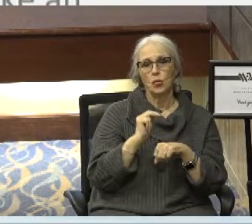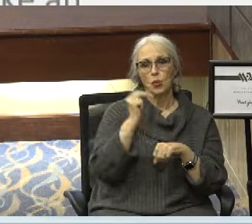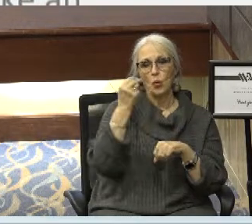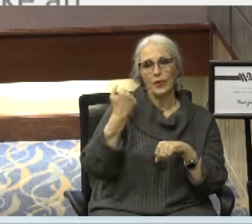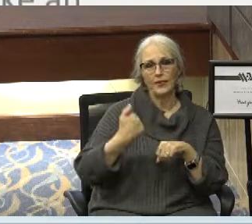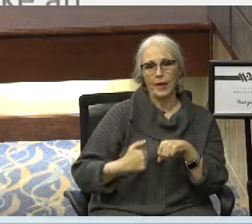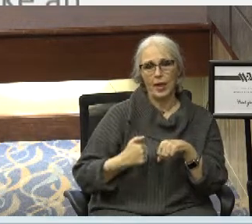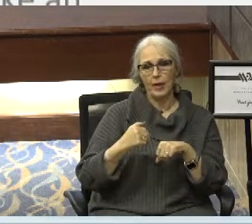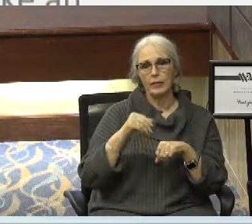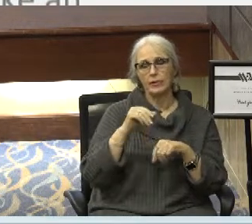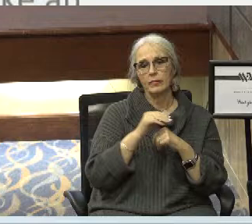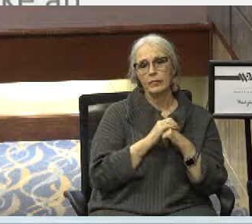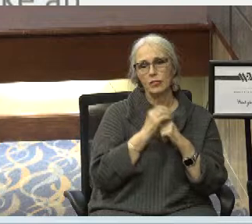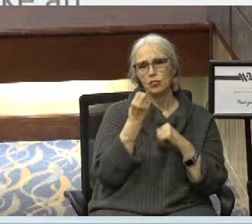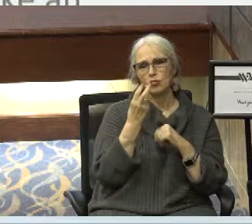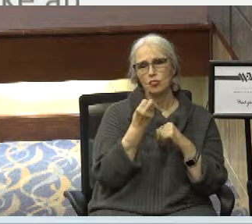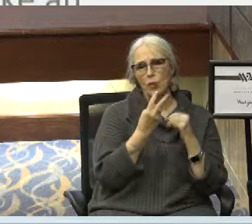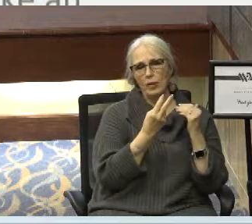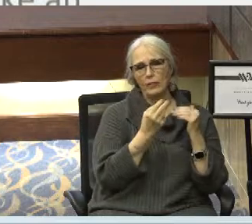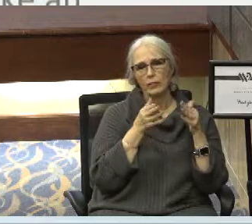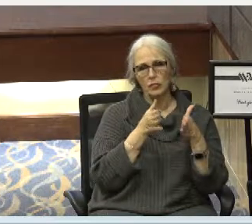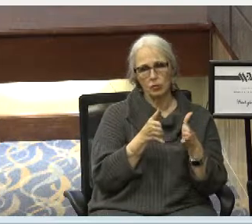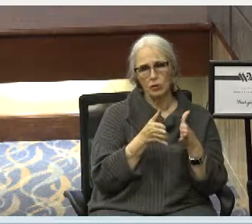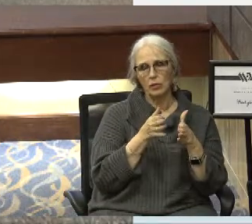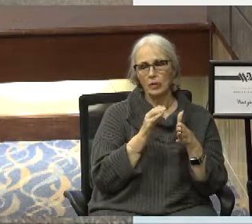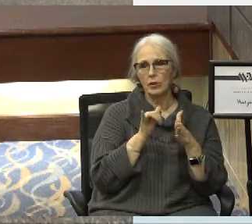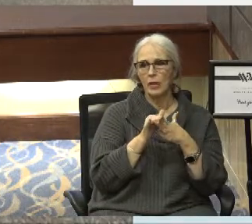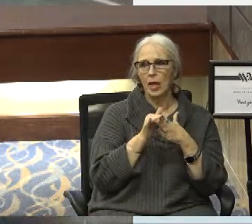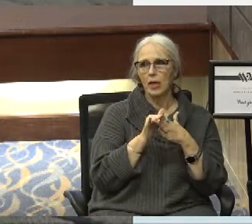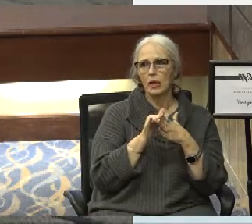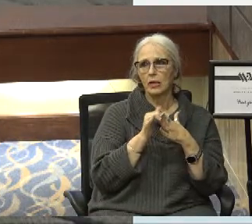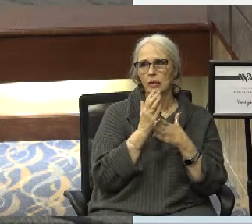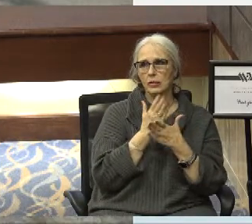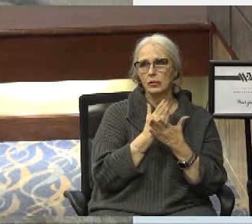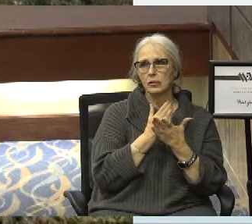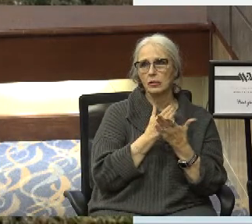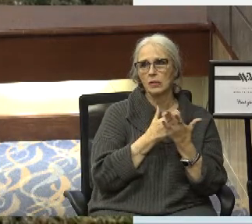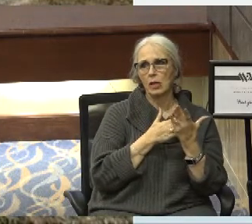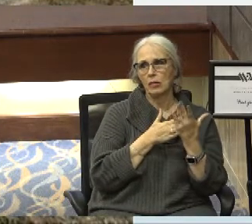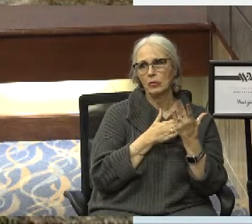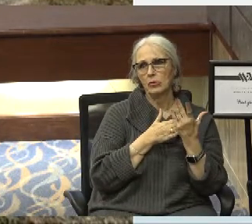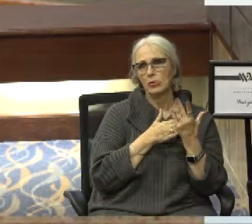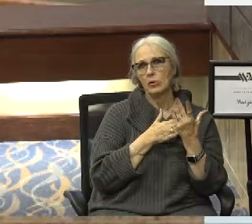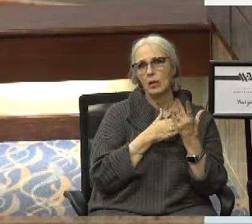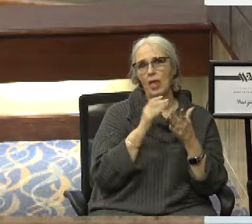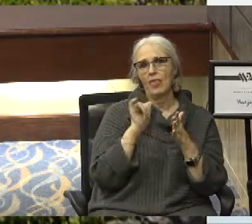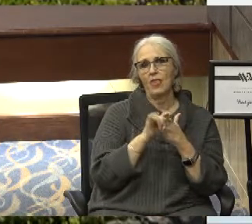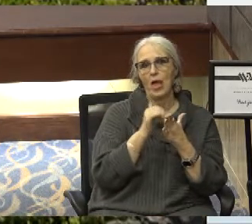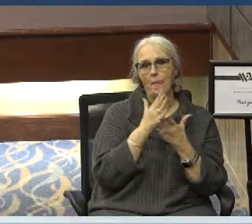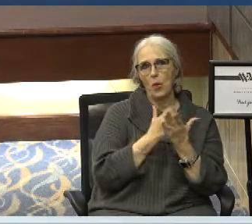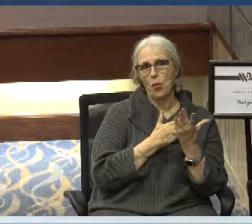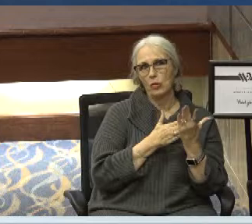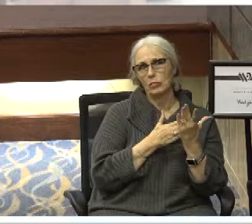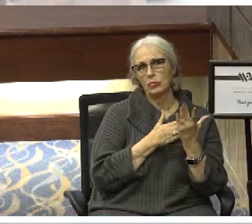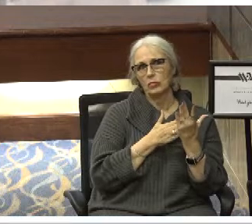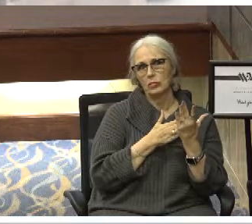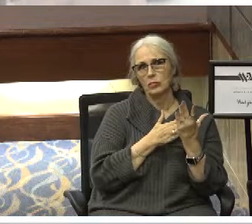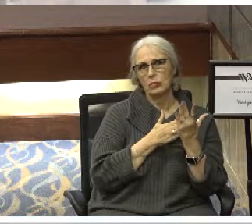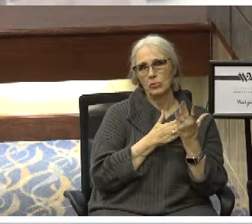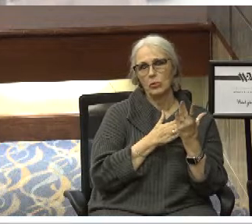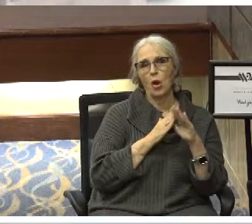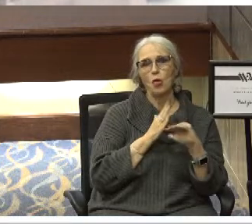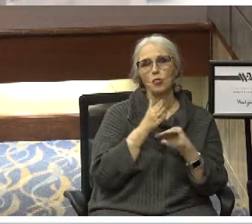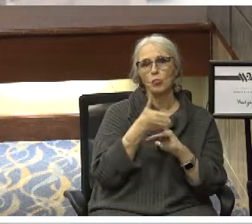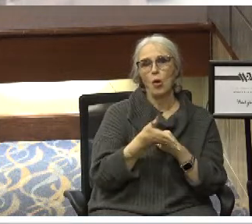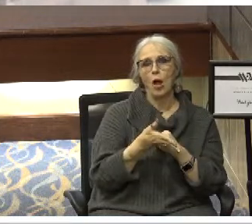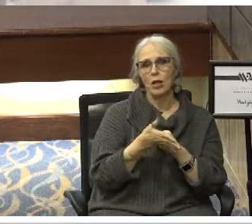that abuts South 12th Street. So that would be that section. Go back to that map, yeah. Yeah, that section that is across from